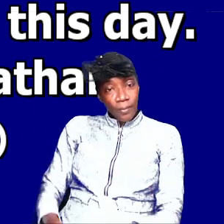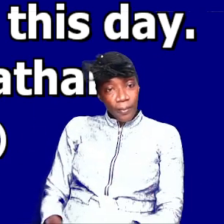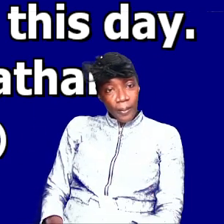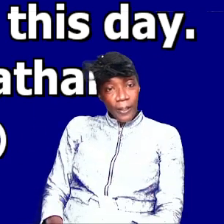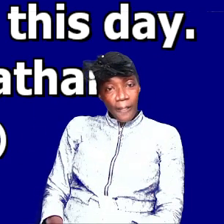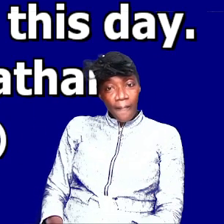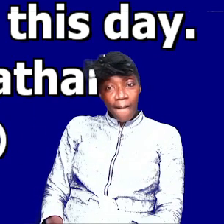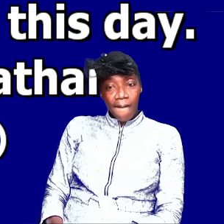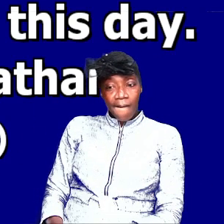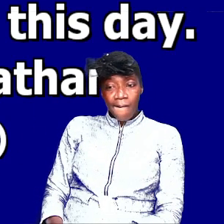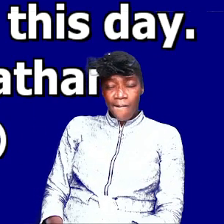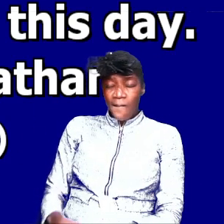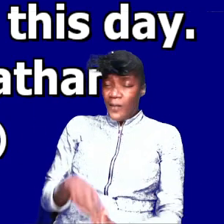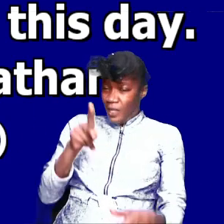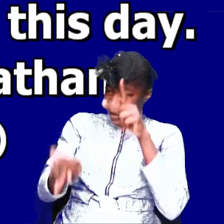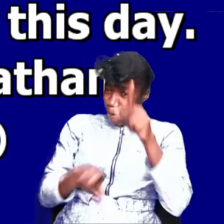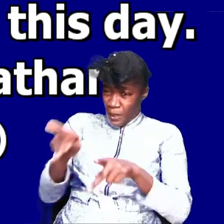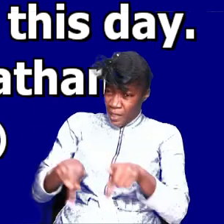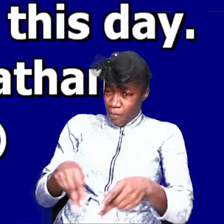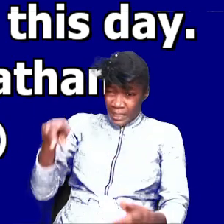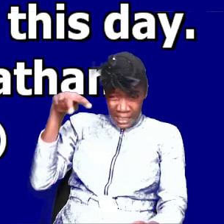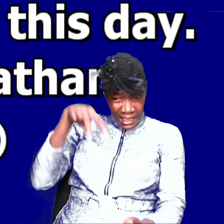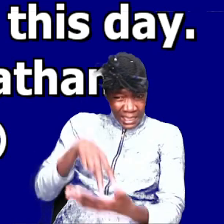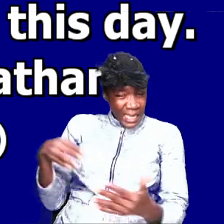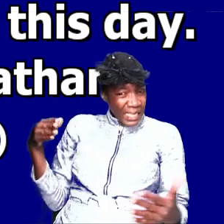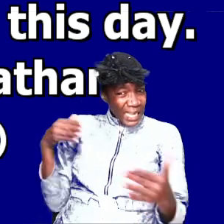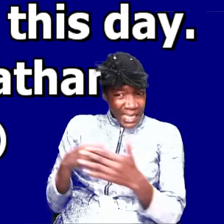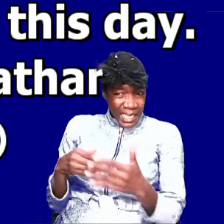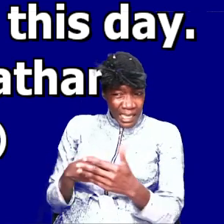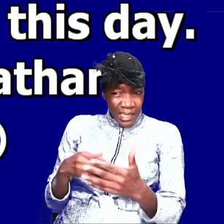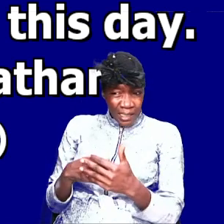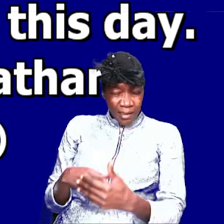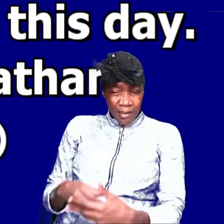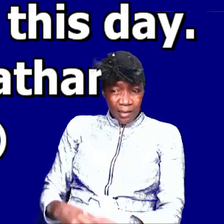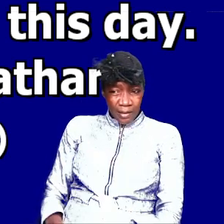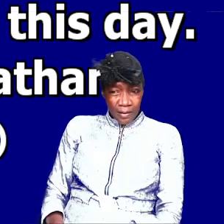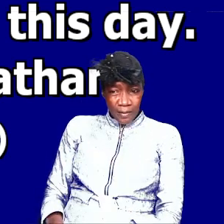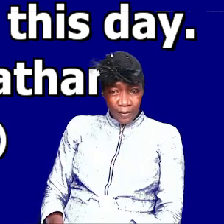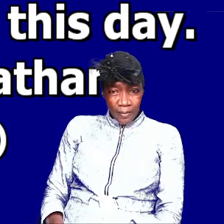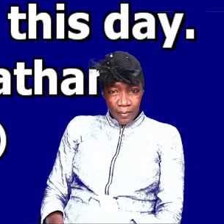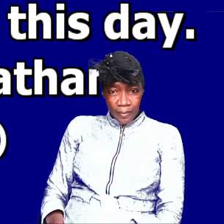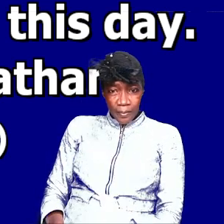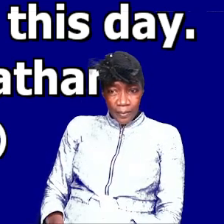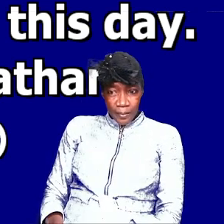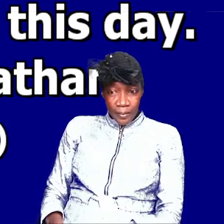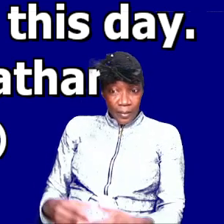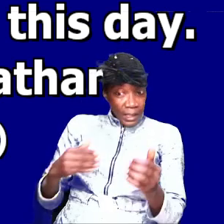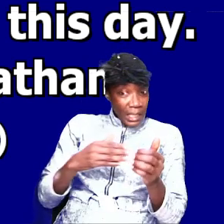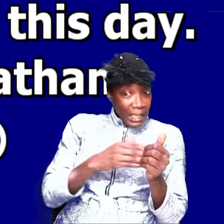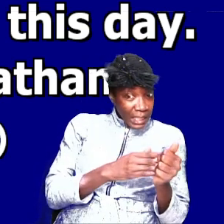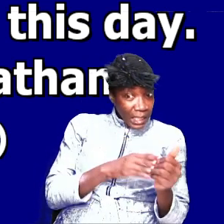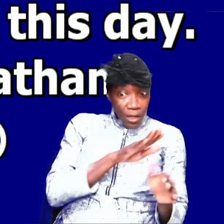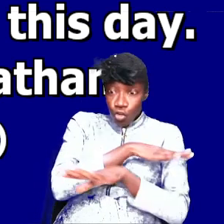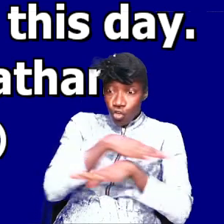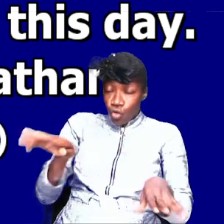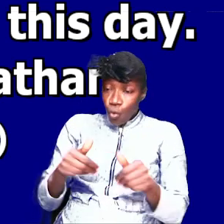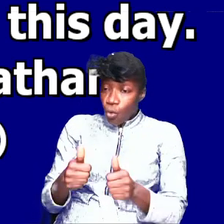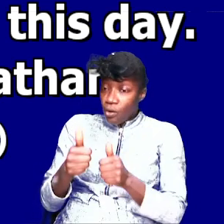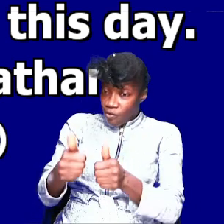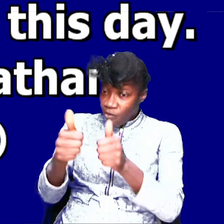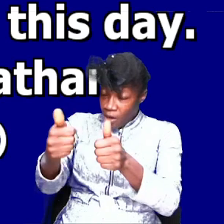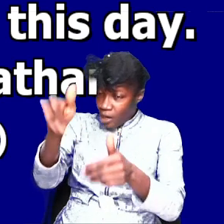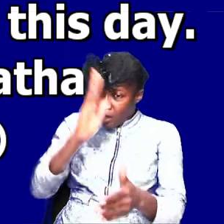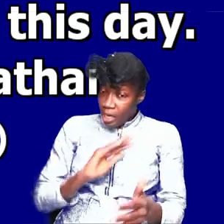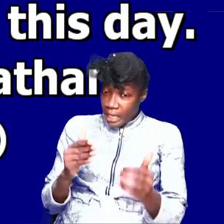And the people now stand against him. Because, you see, if we don't follow God and lead the people of